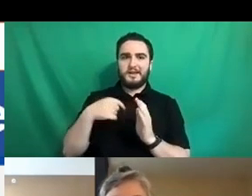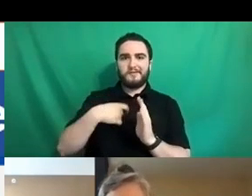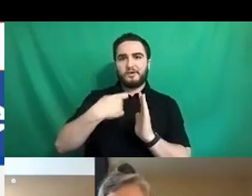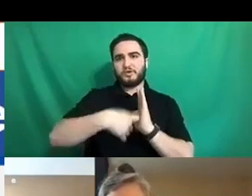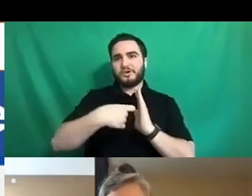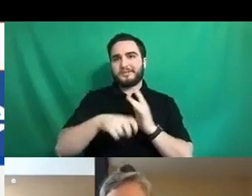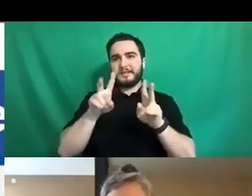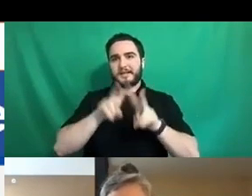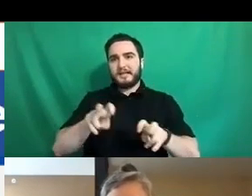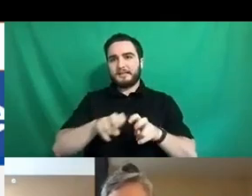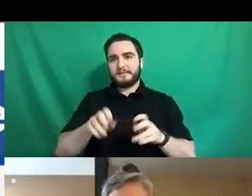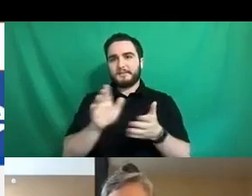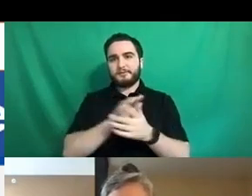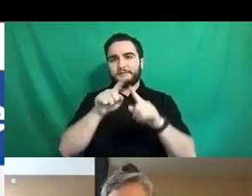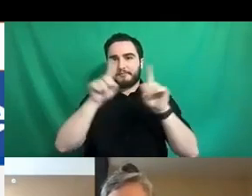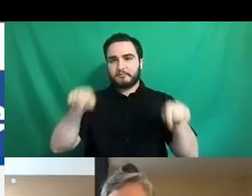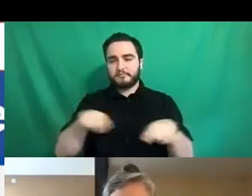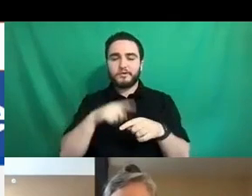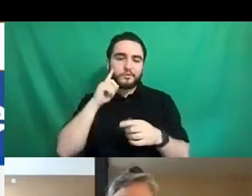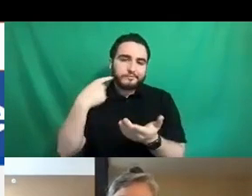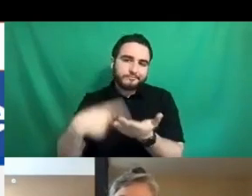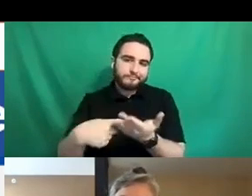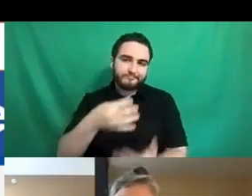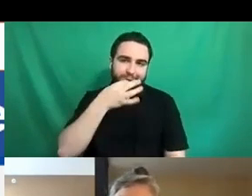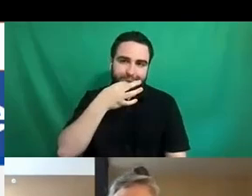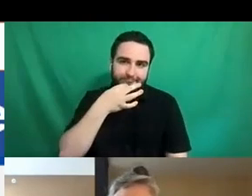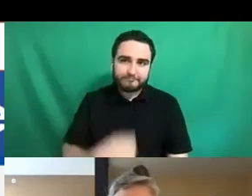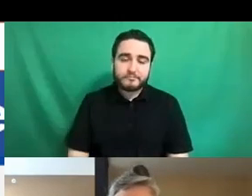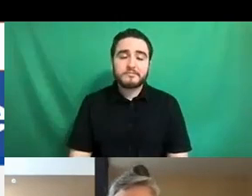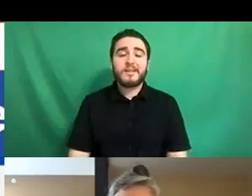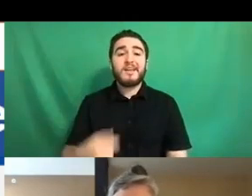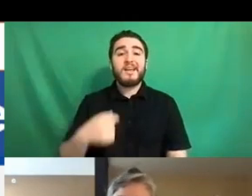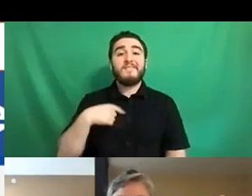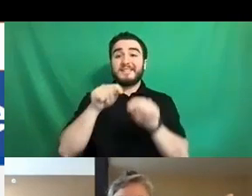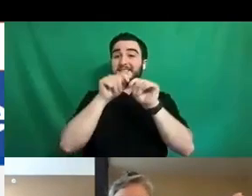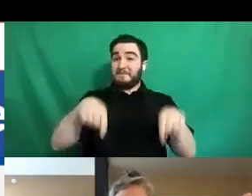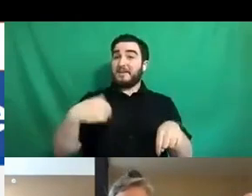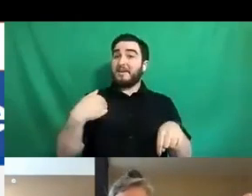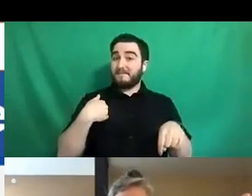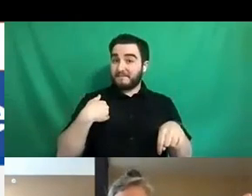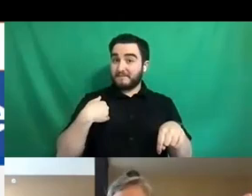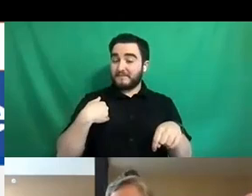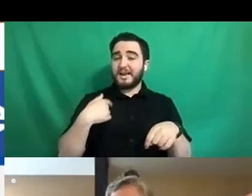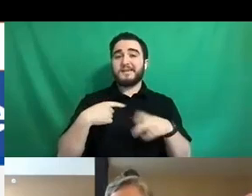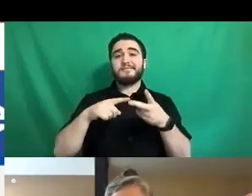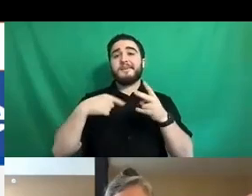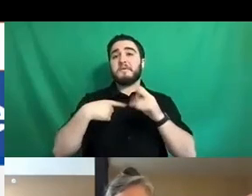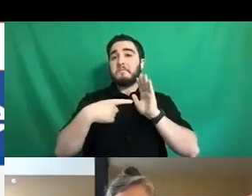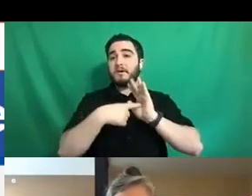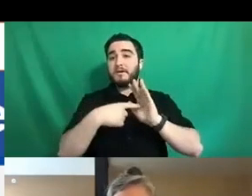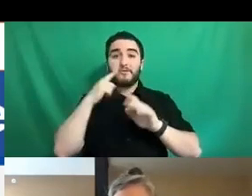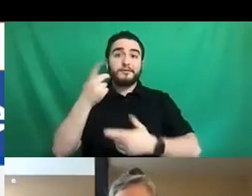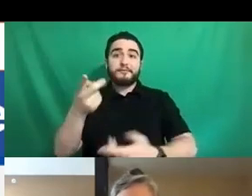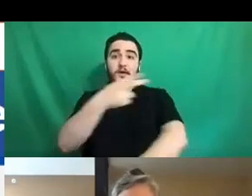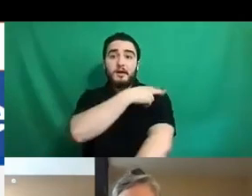sheet, for example, we're going to get into those soon. I've got the template, and then I've got models for the hospital that